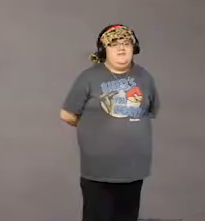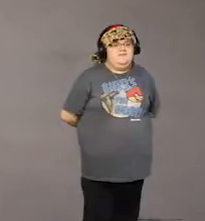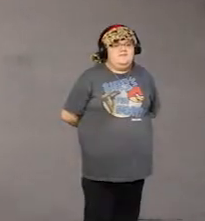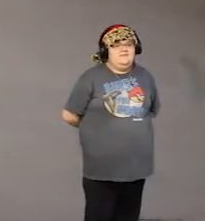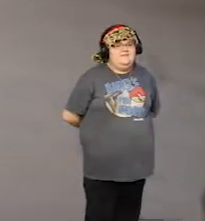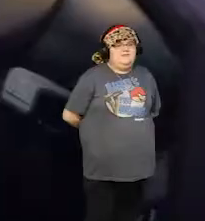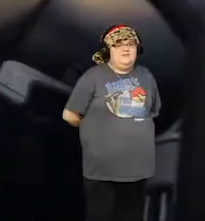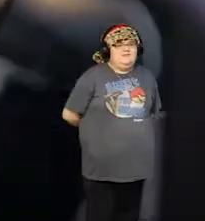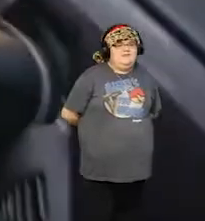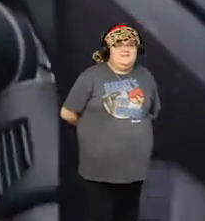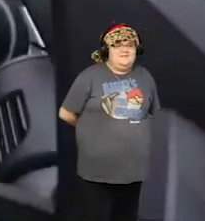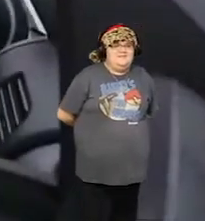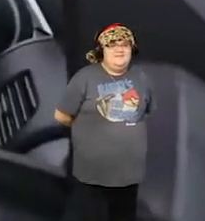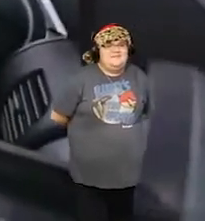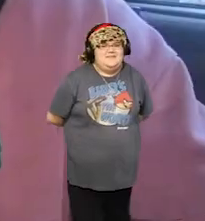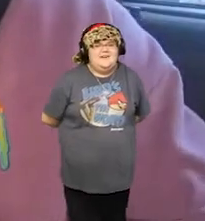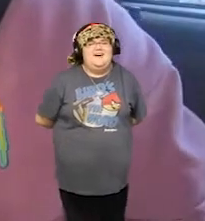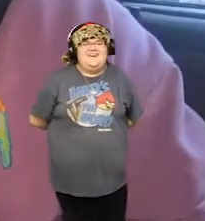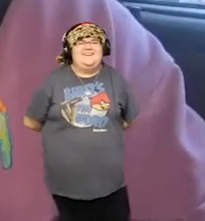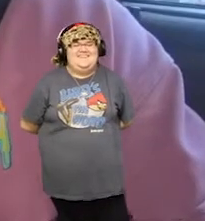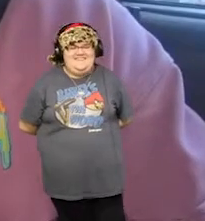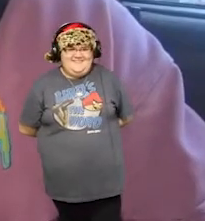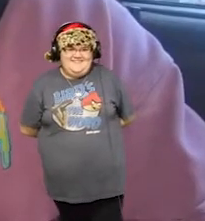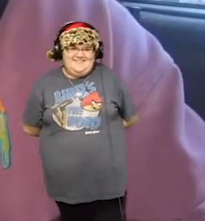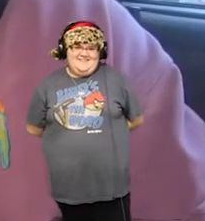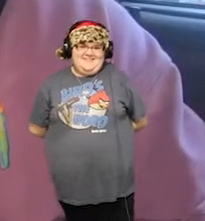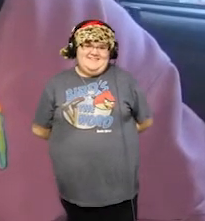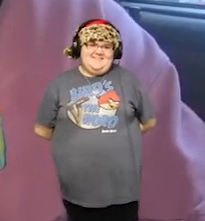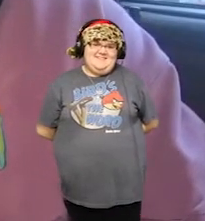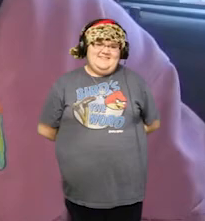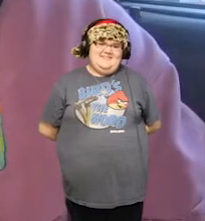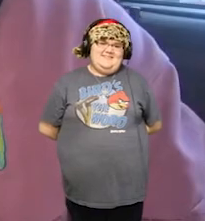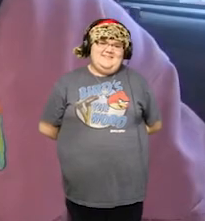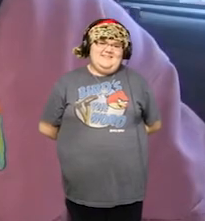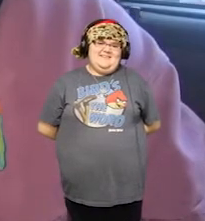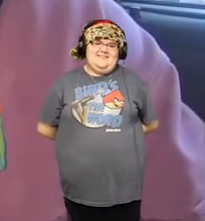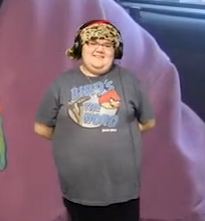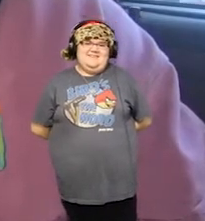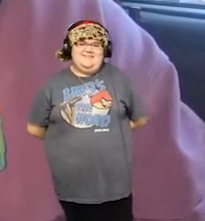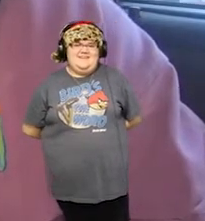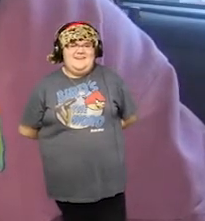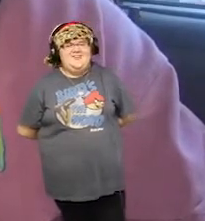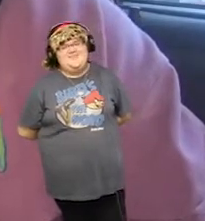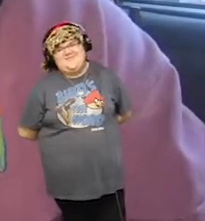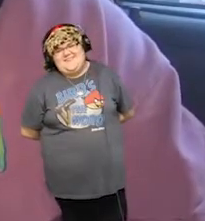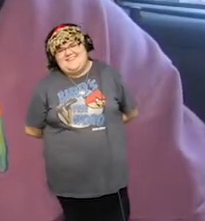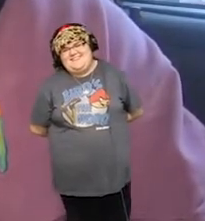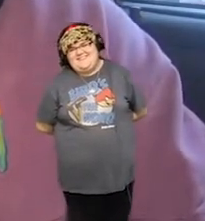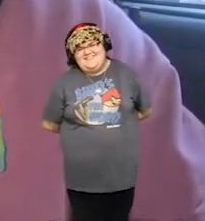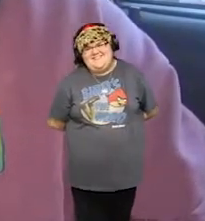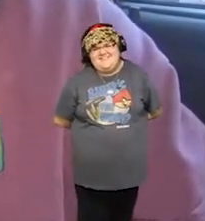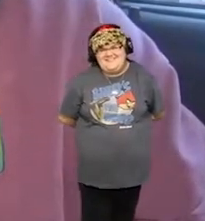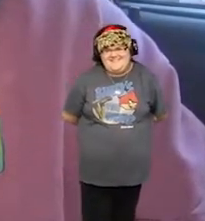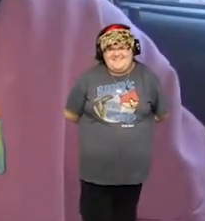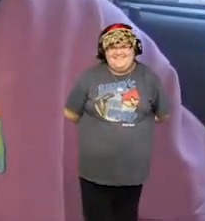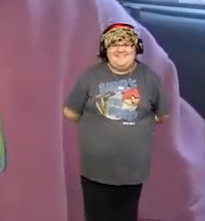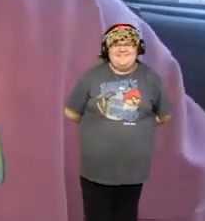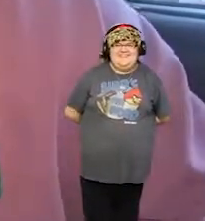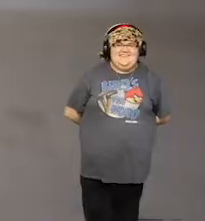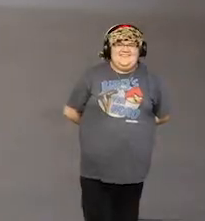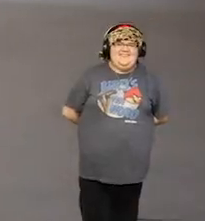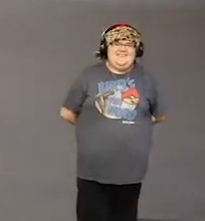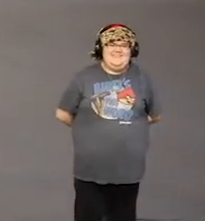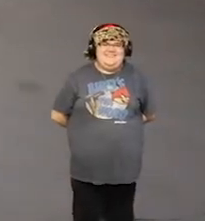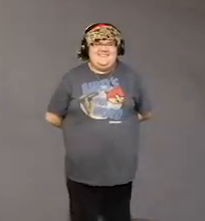bro? Me. Oh, it's furlough, innit? Two tins of dog food. Didn't know your mum was cooking Sunday dinner. Oh, my God.